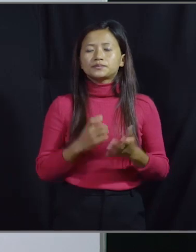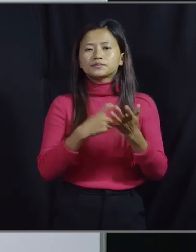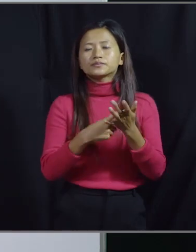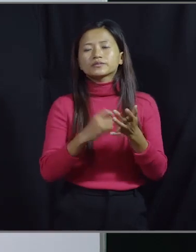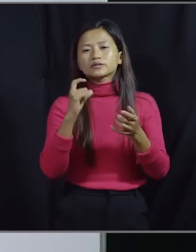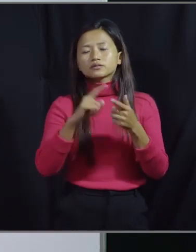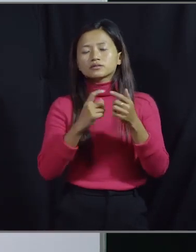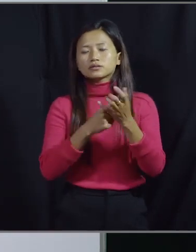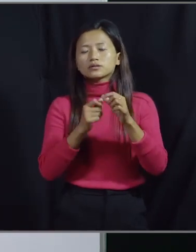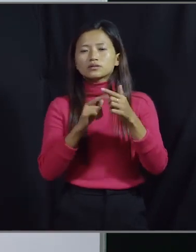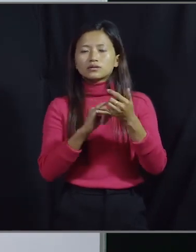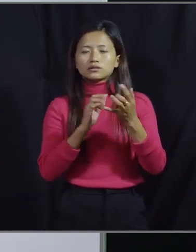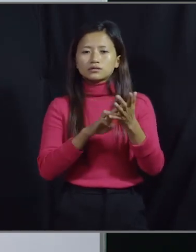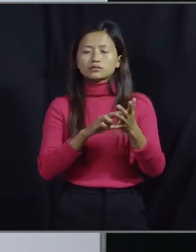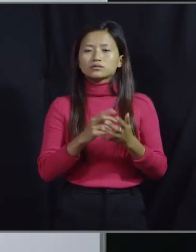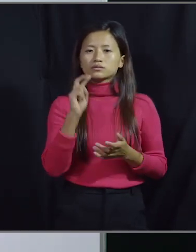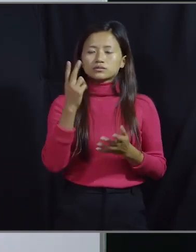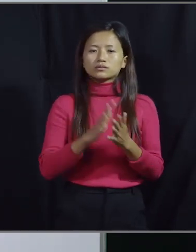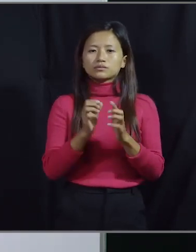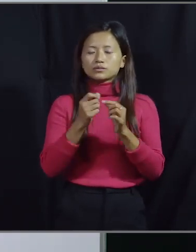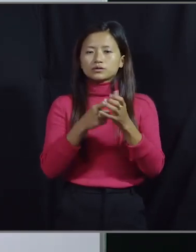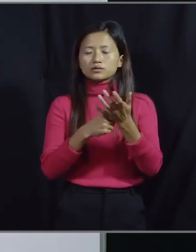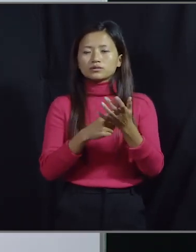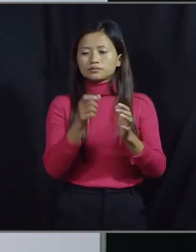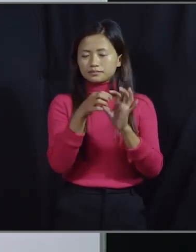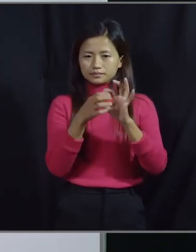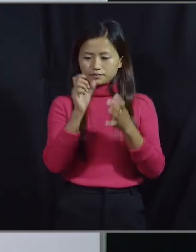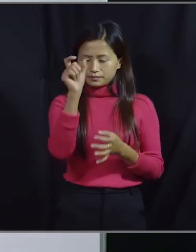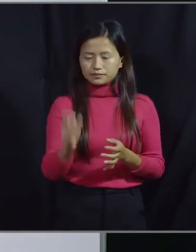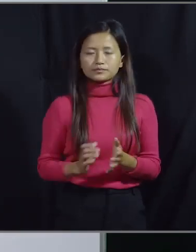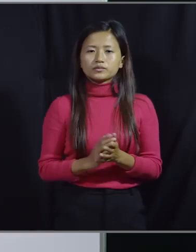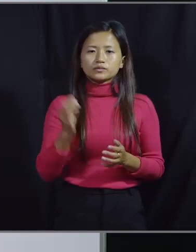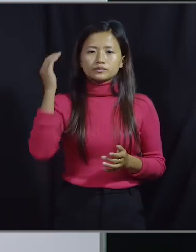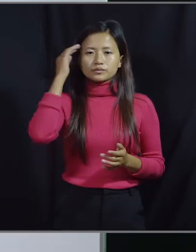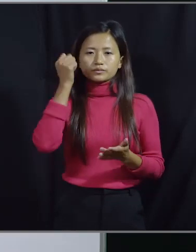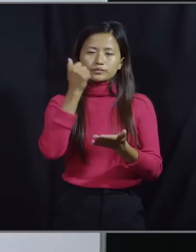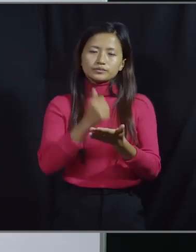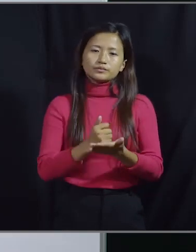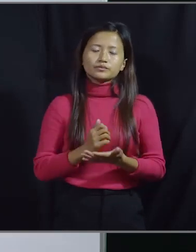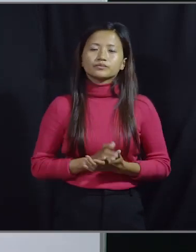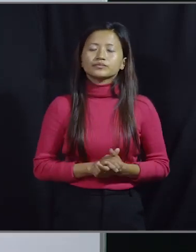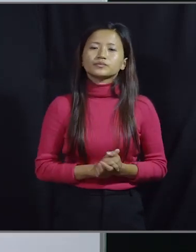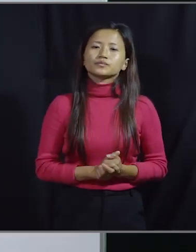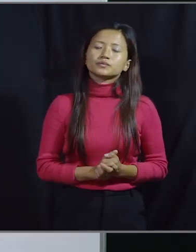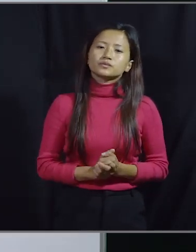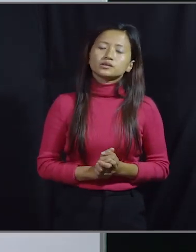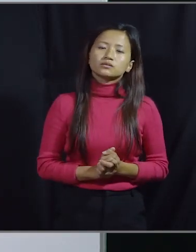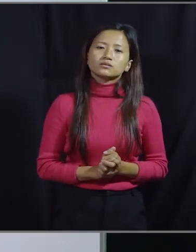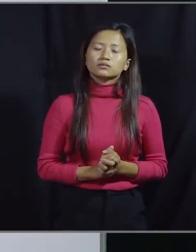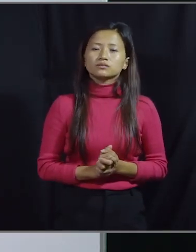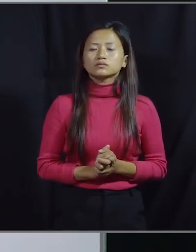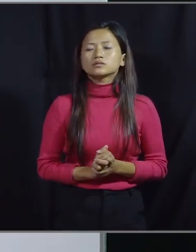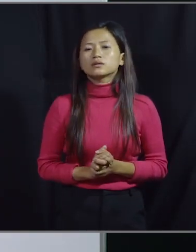in certain cases there may be 2 partners who are sacrificing. So you should also know how this